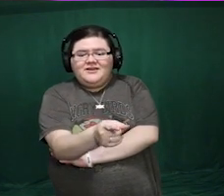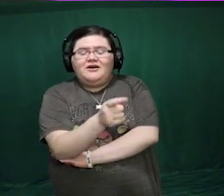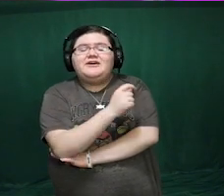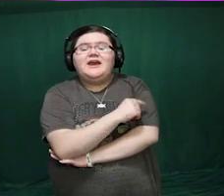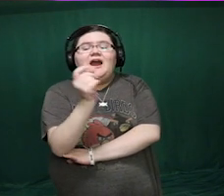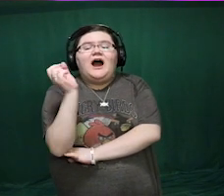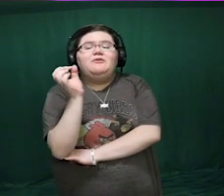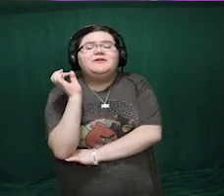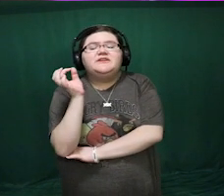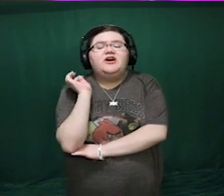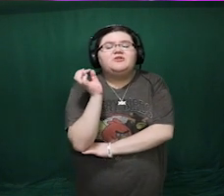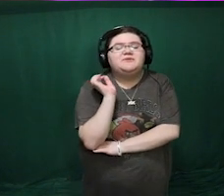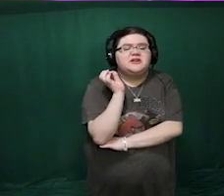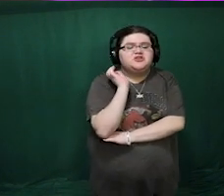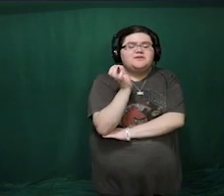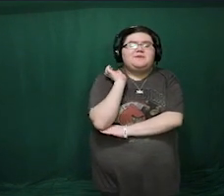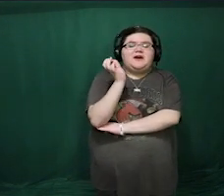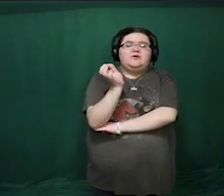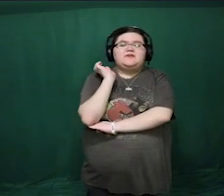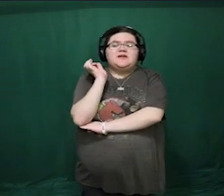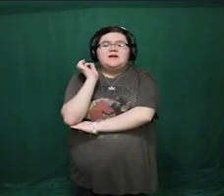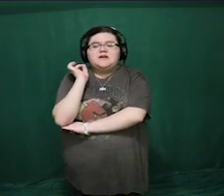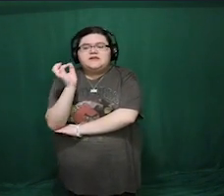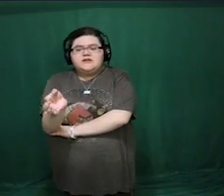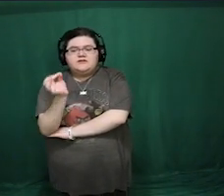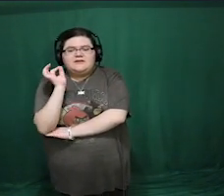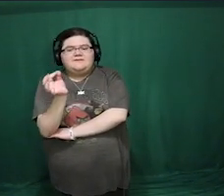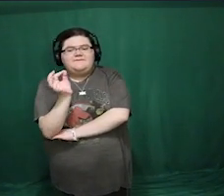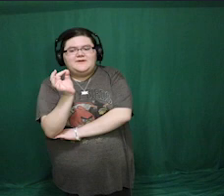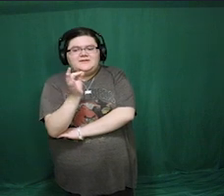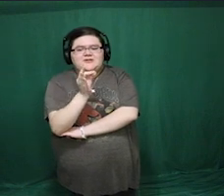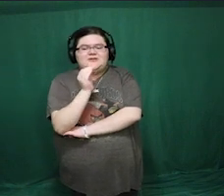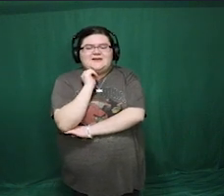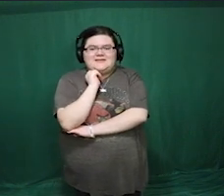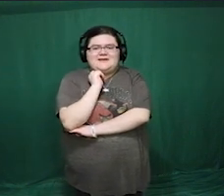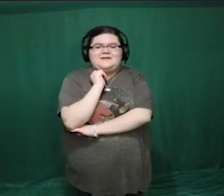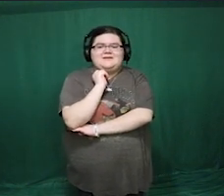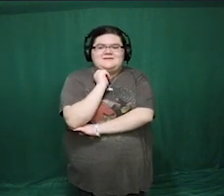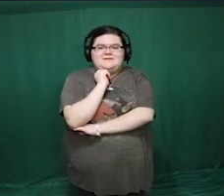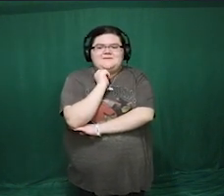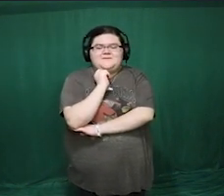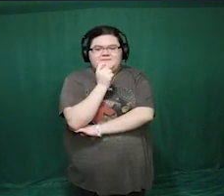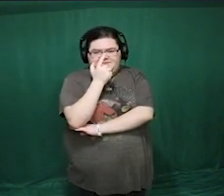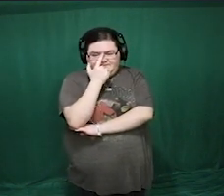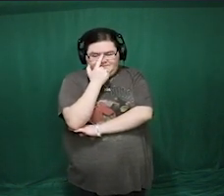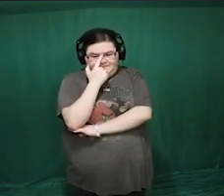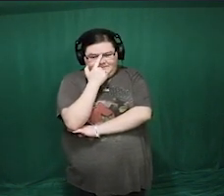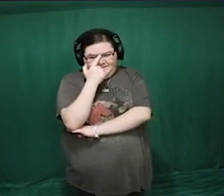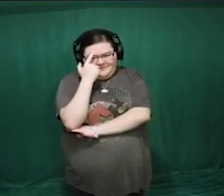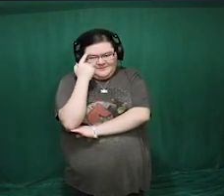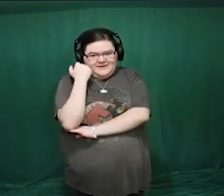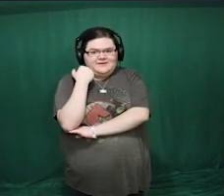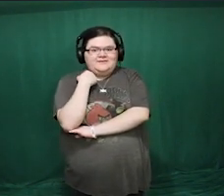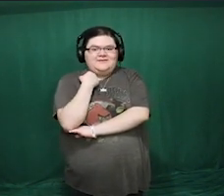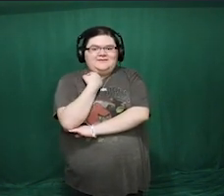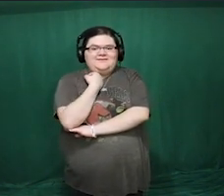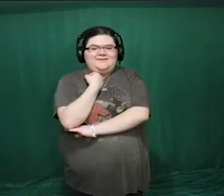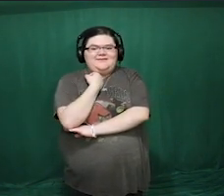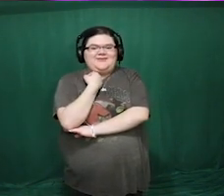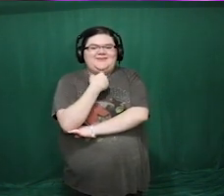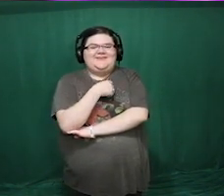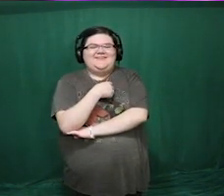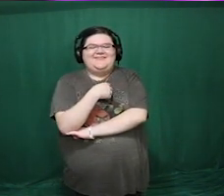I knew it! Piano! Okay, I wasn't 100% sure piano was considered in the string thing. Why are you talking? Don't talk about my trivia rating game.